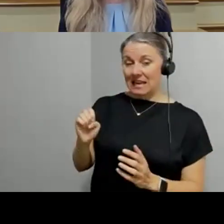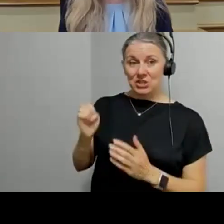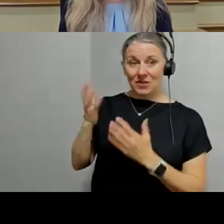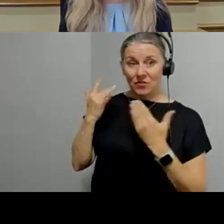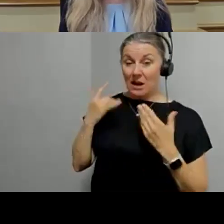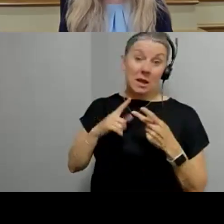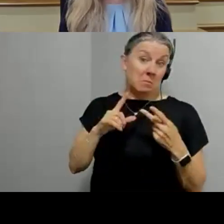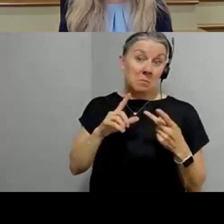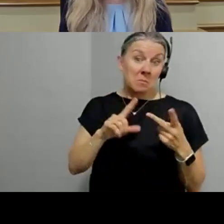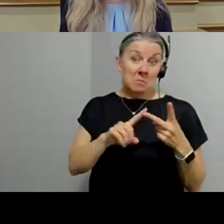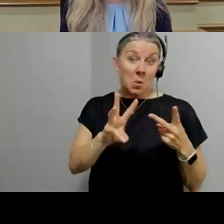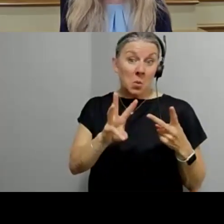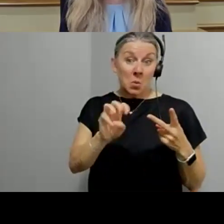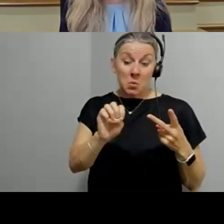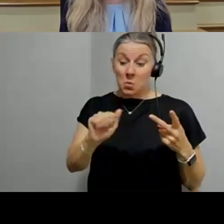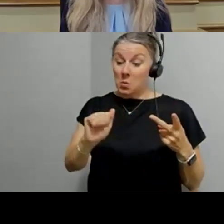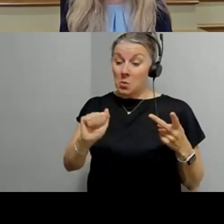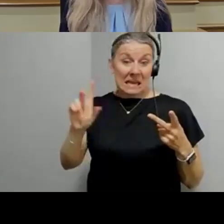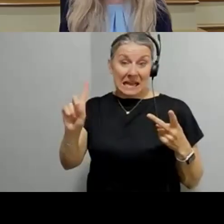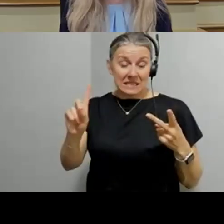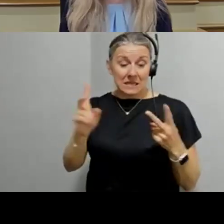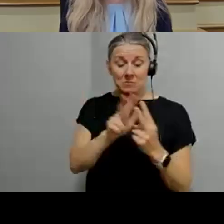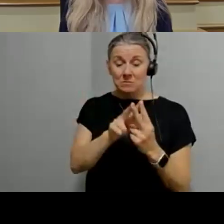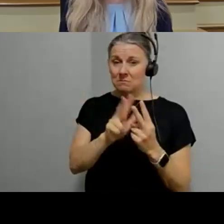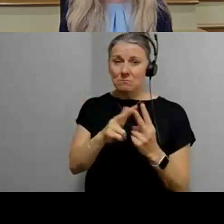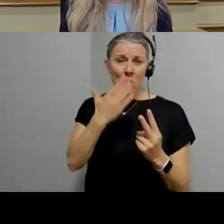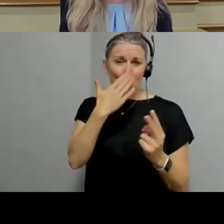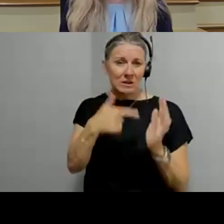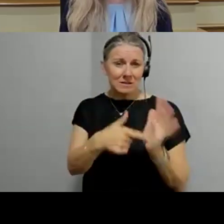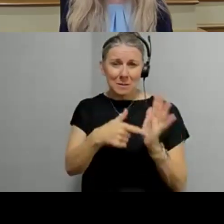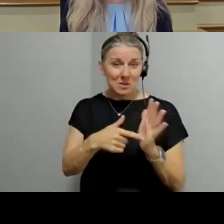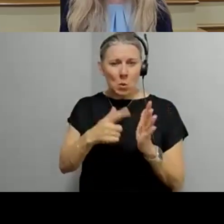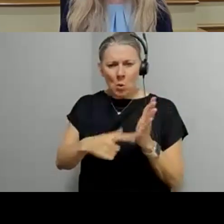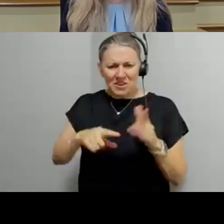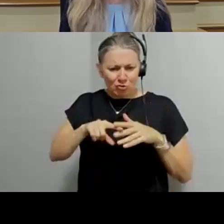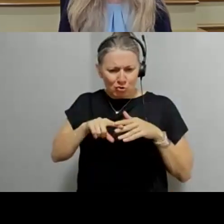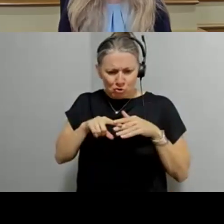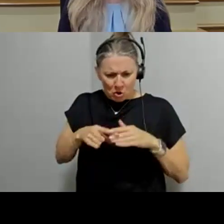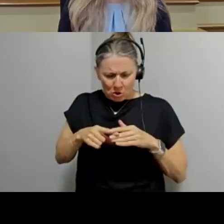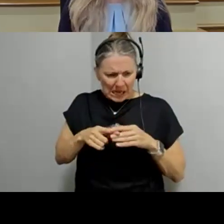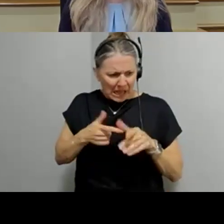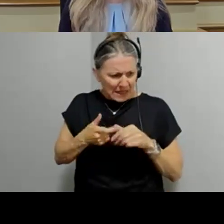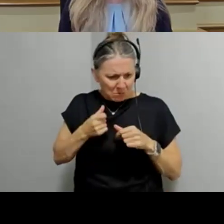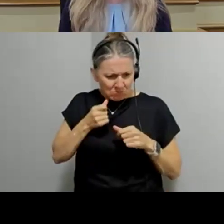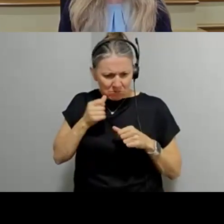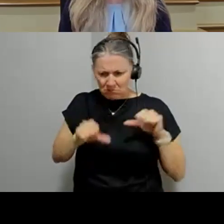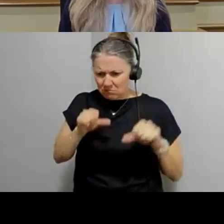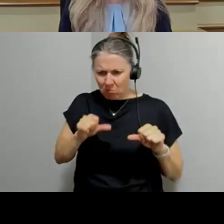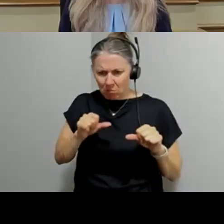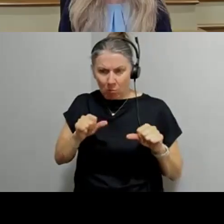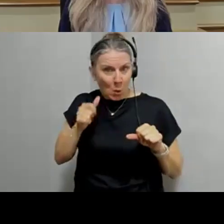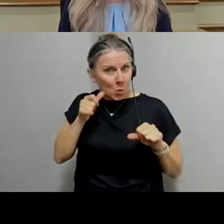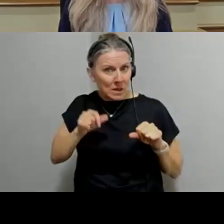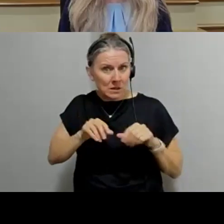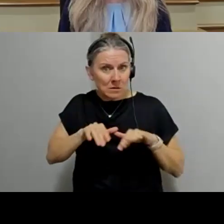is one of those examples of things that started, and you don't always know what's going to catch on. And I think that that's a really